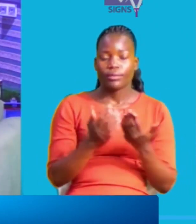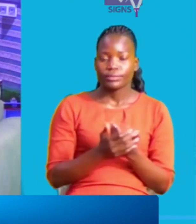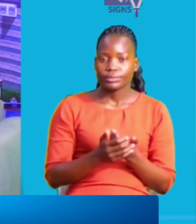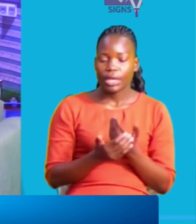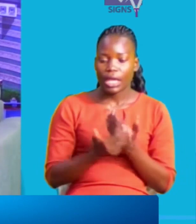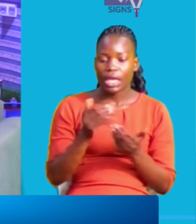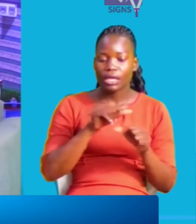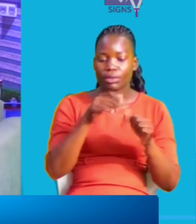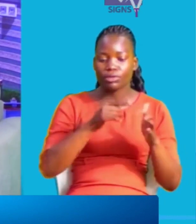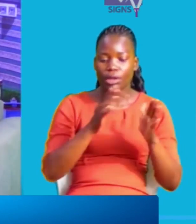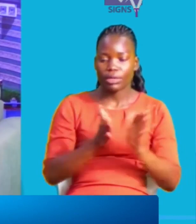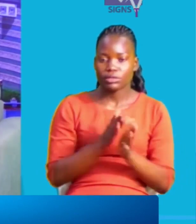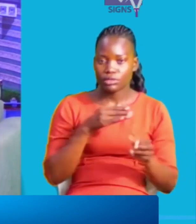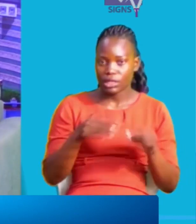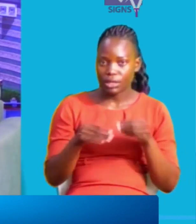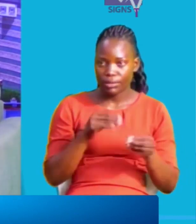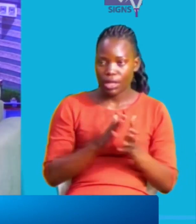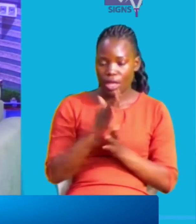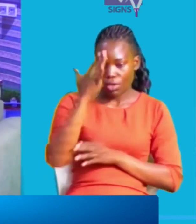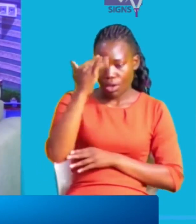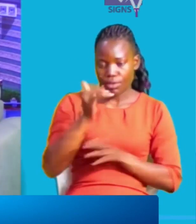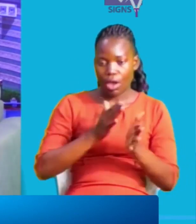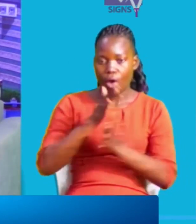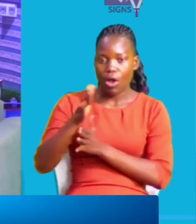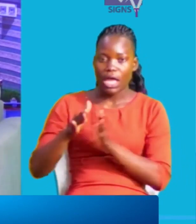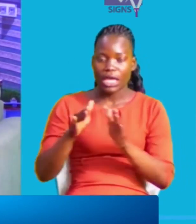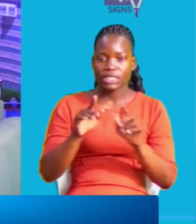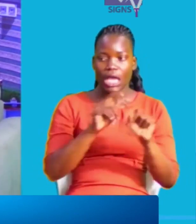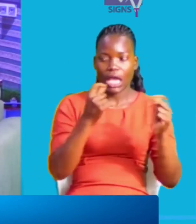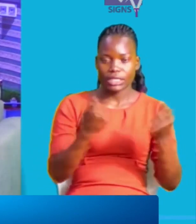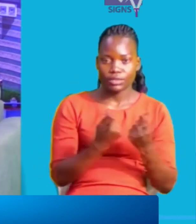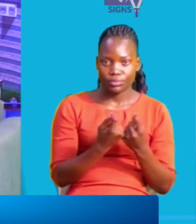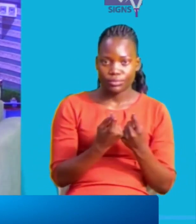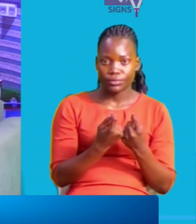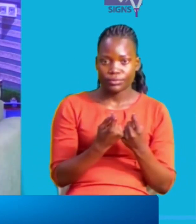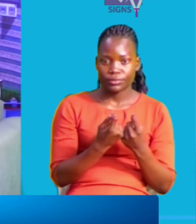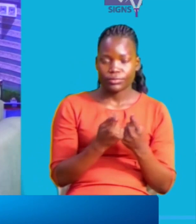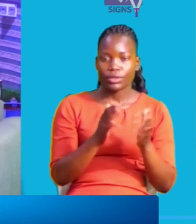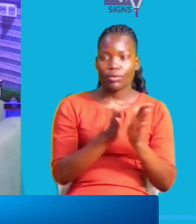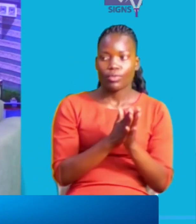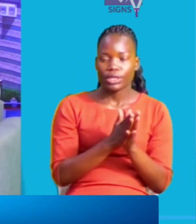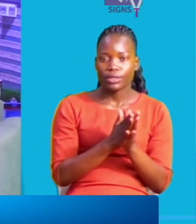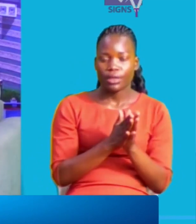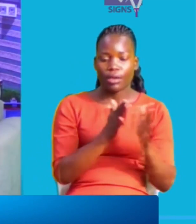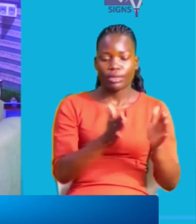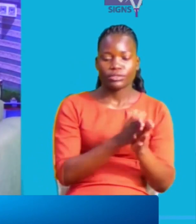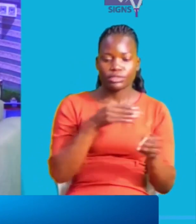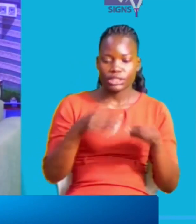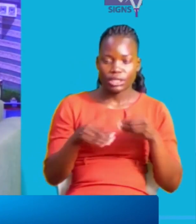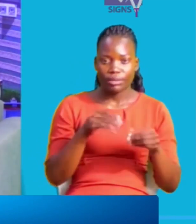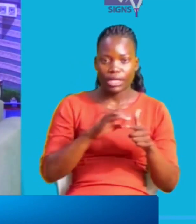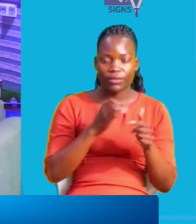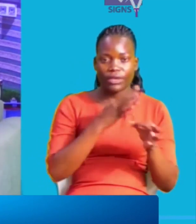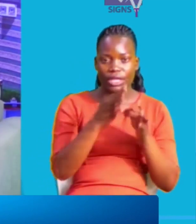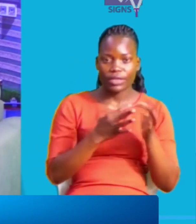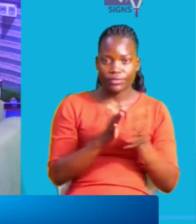na watu wa person with disability. Why don't you even organize a team, Yeah, with the person with disability, hata kama ni